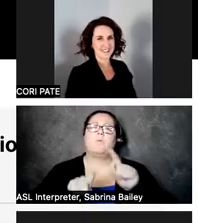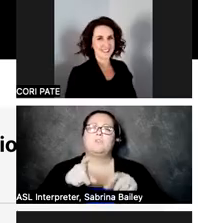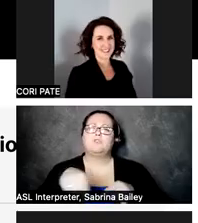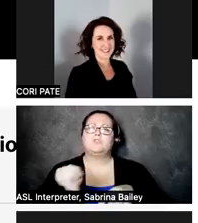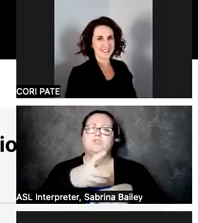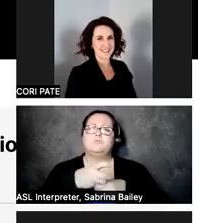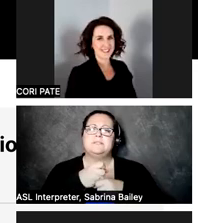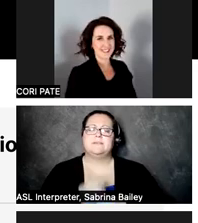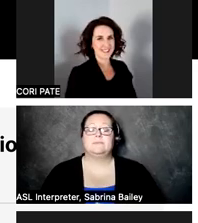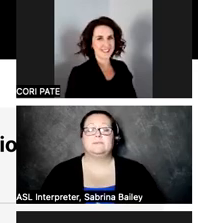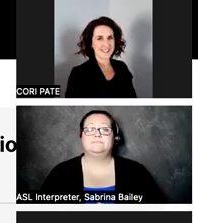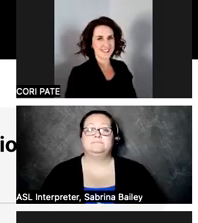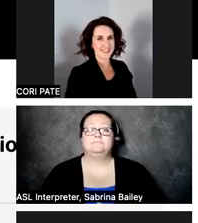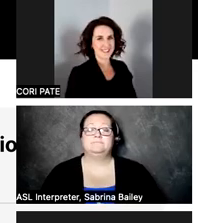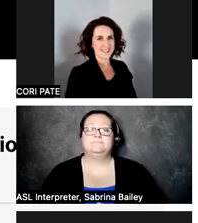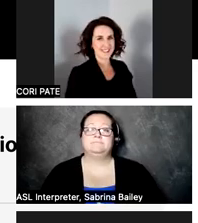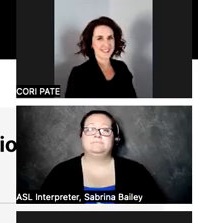receive?